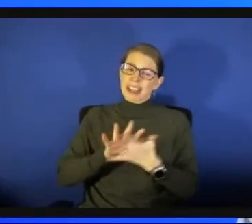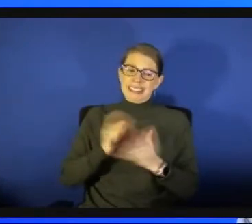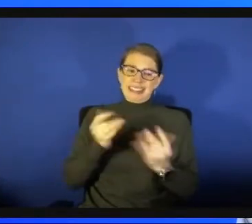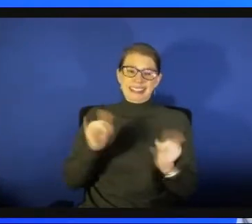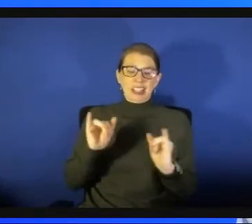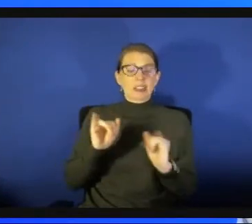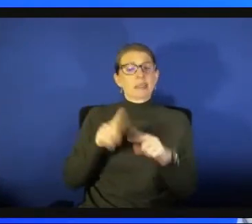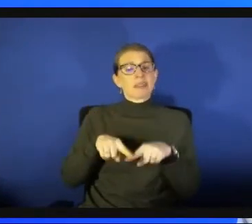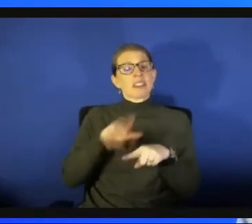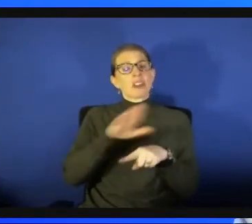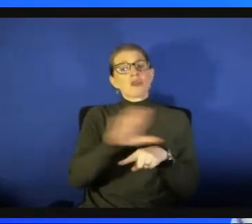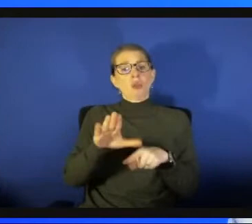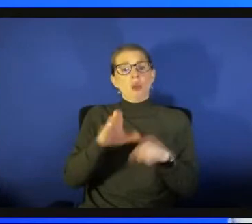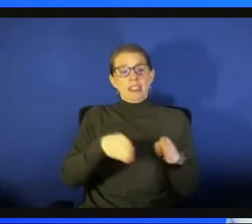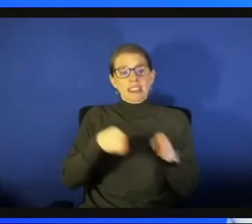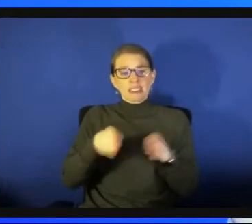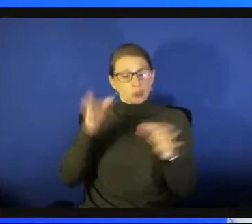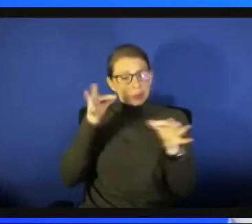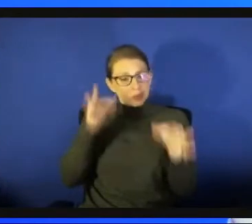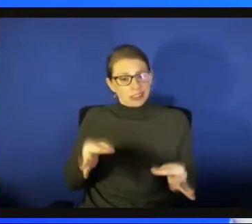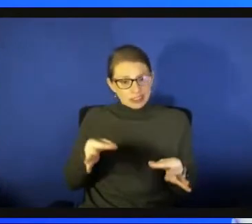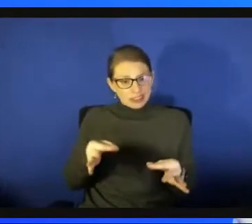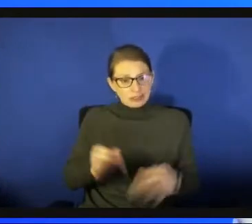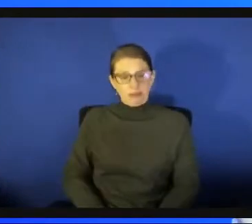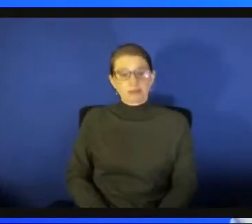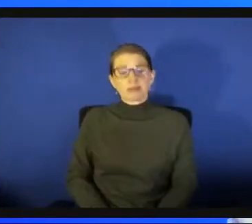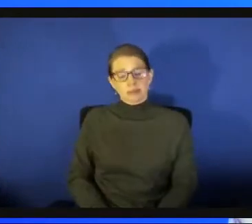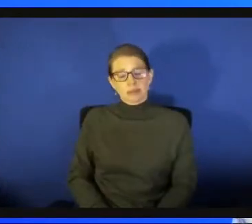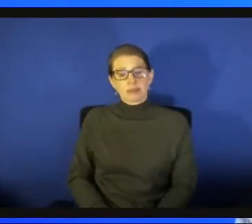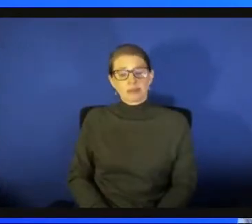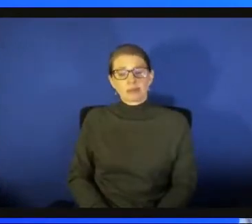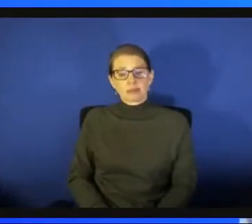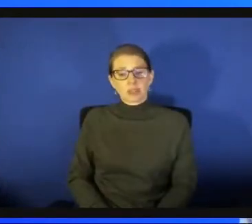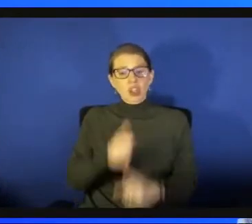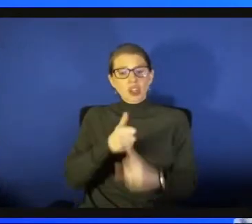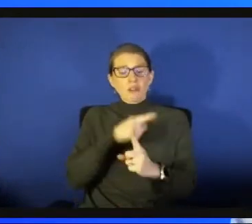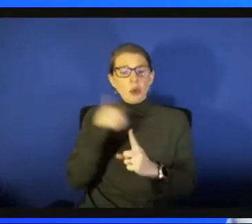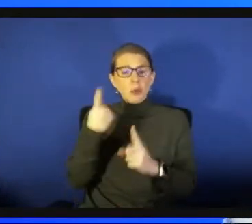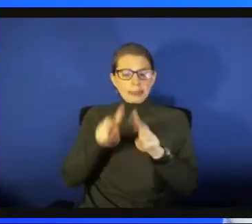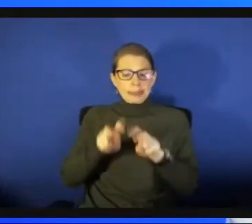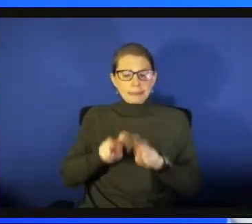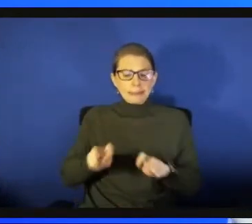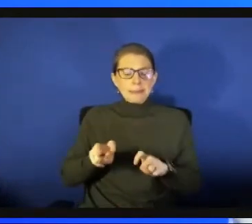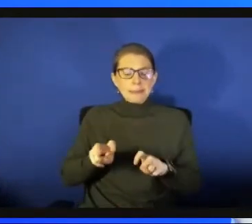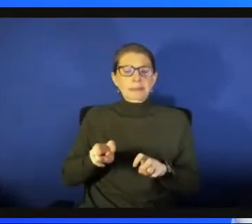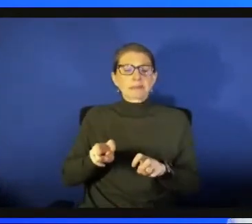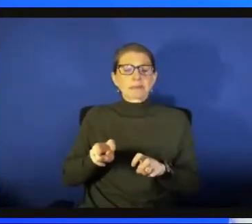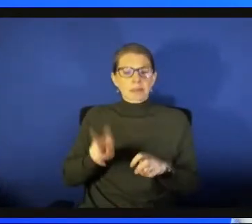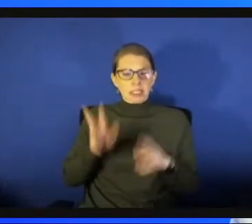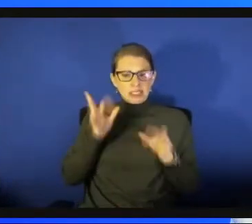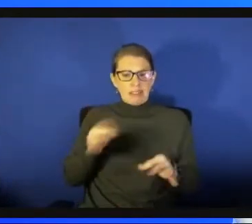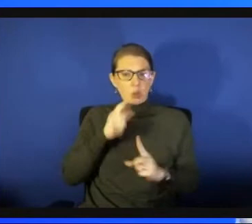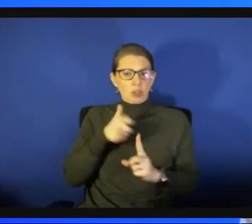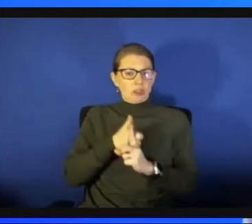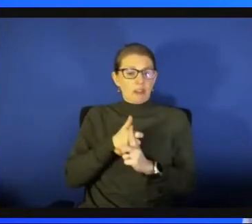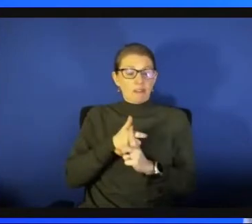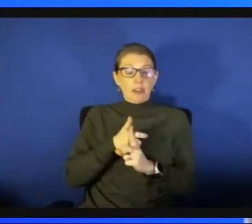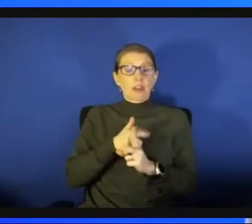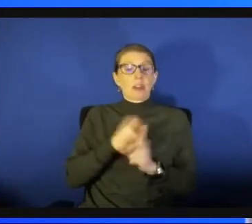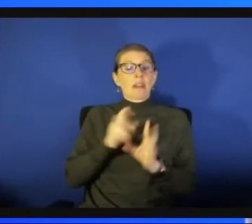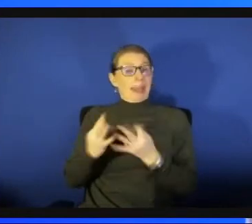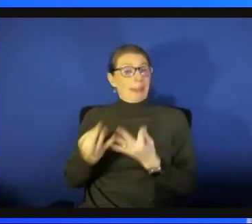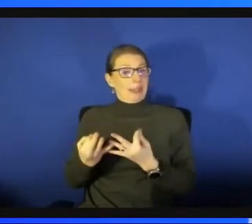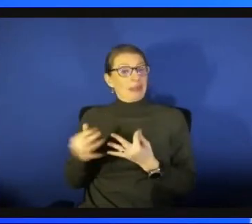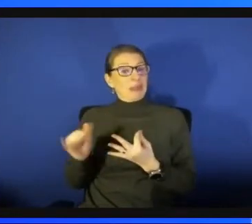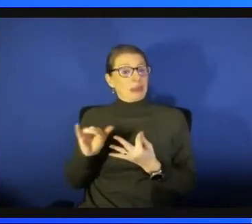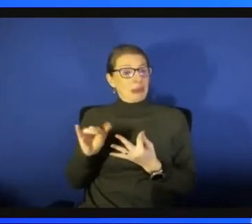individual decisions, your individual judgment of risk. Individual for you, individual for your family. Understand that, and understand